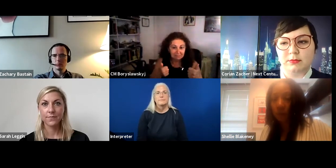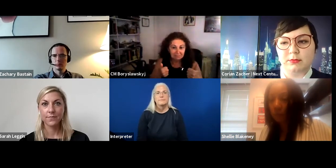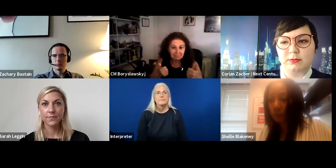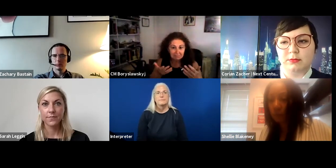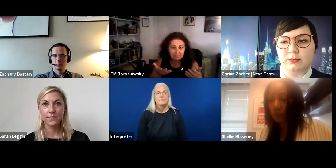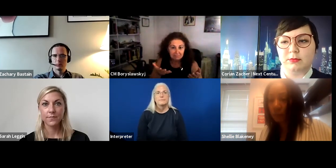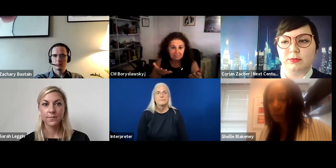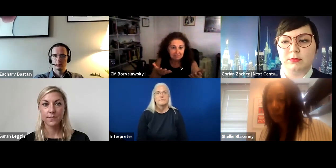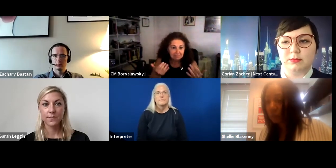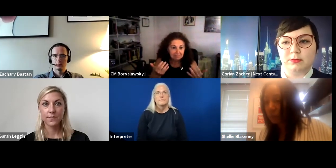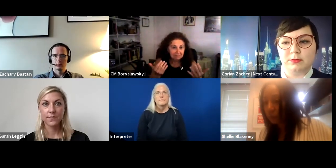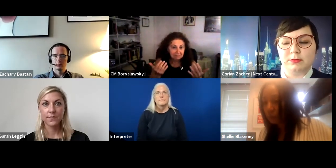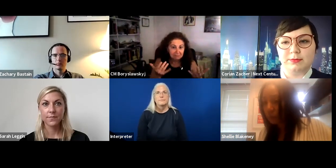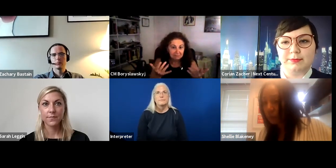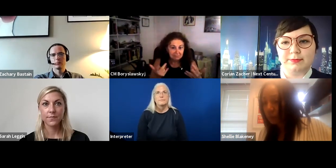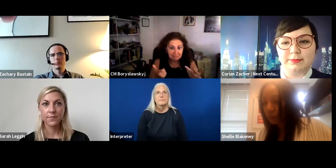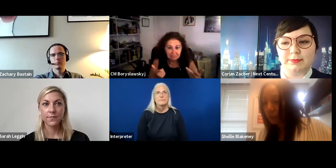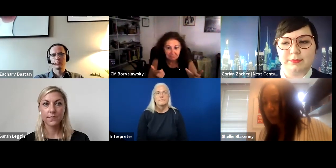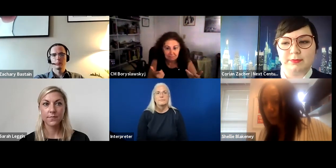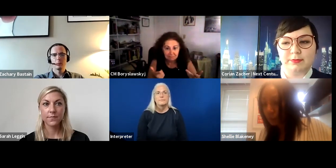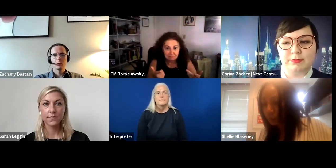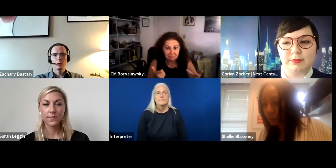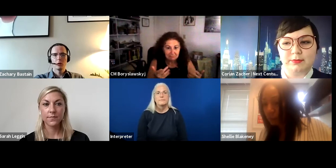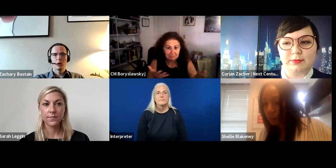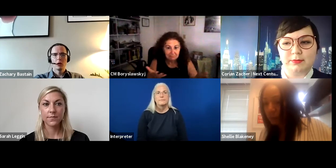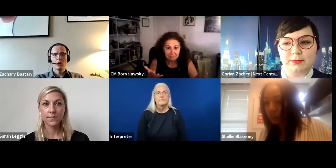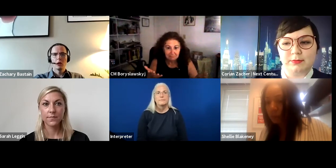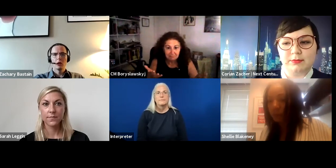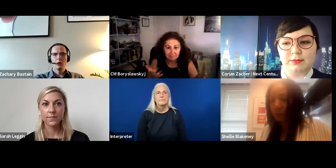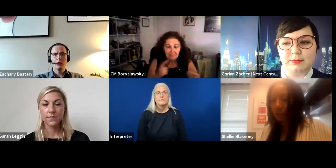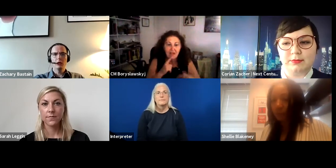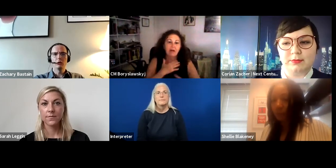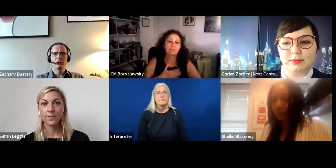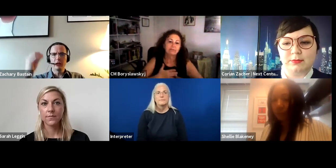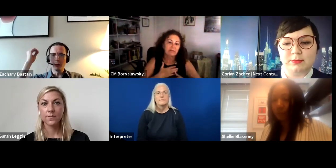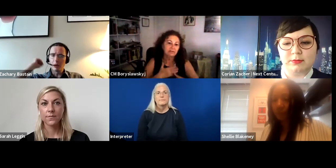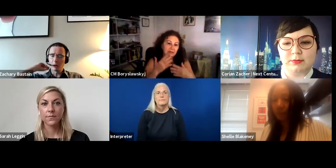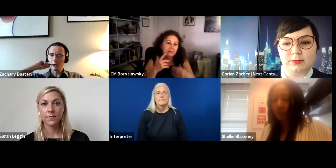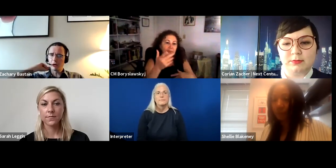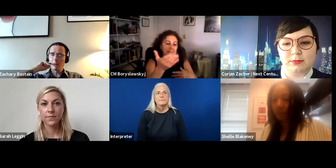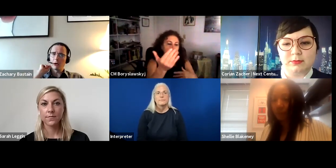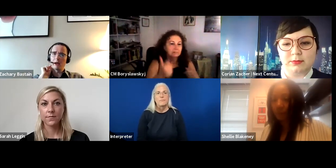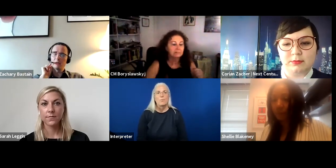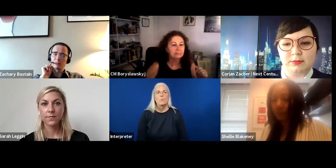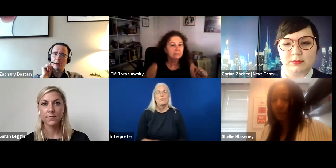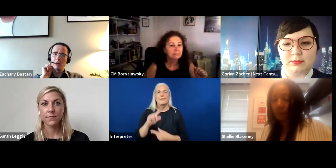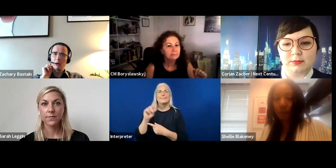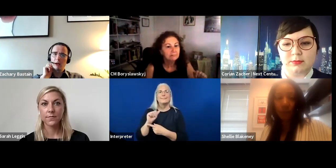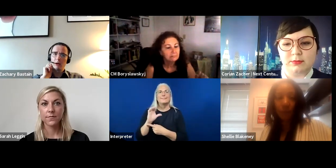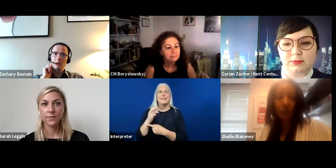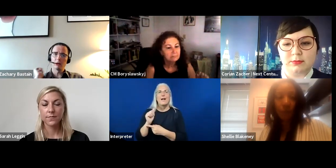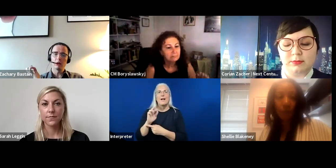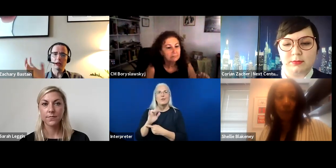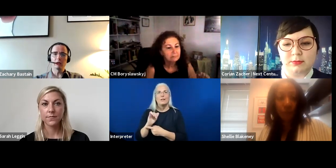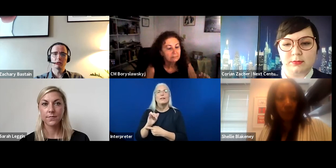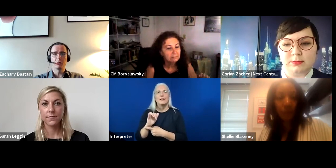left, so if anyone wants to get any more comments in before we close out. Thank you, CM. Great job moderating this panel. I